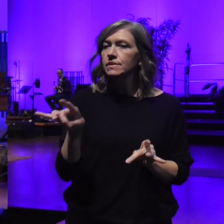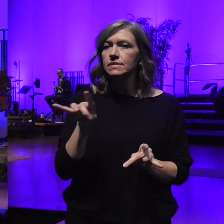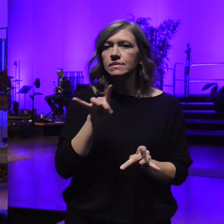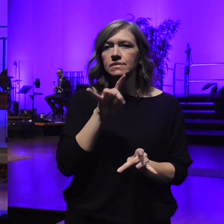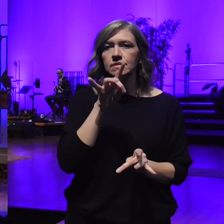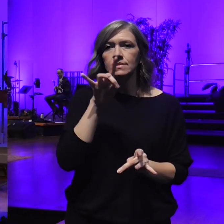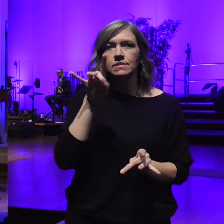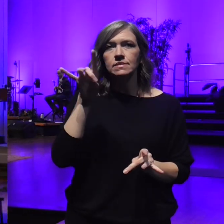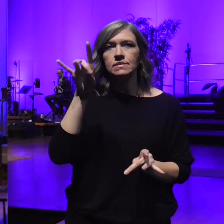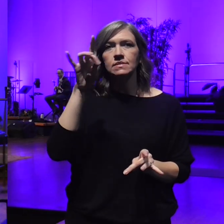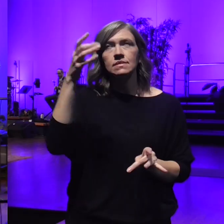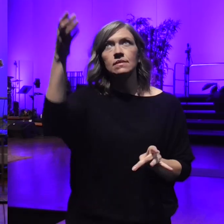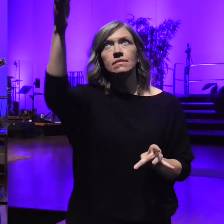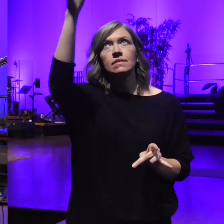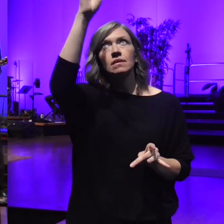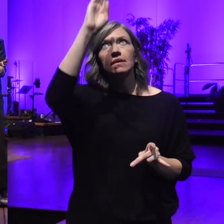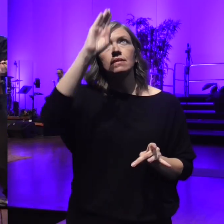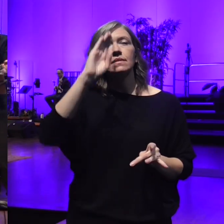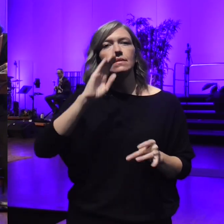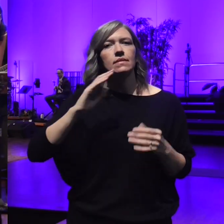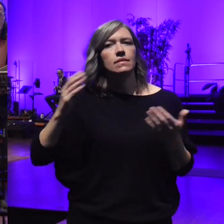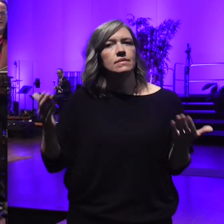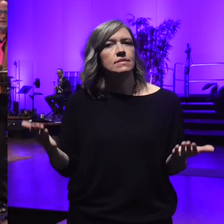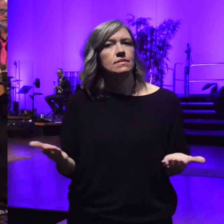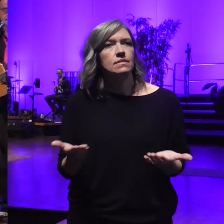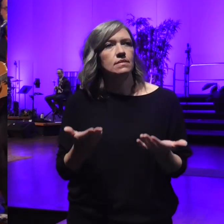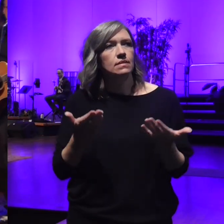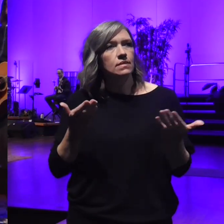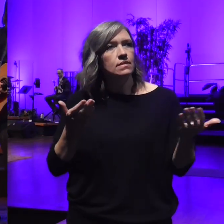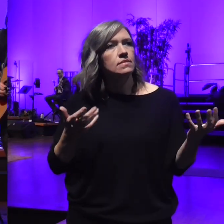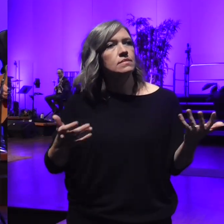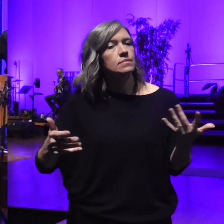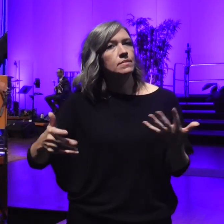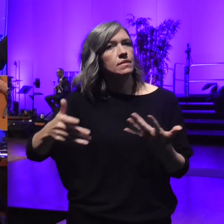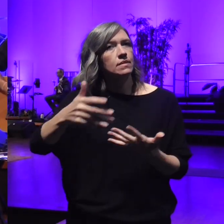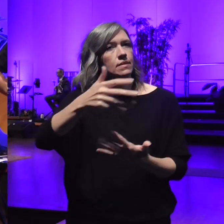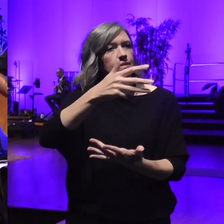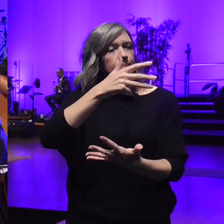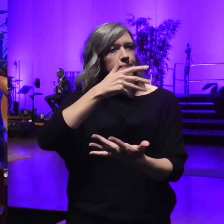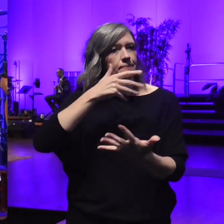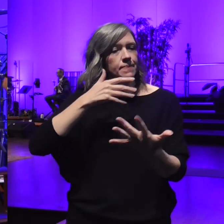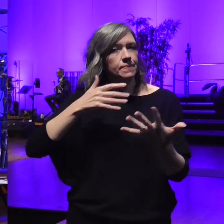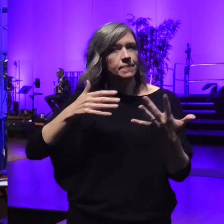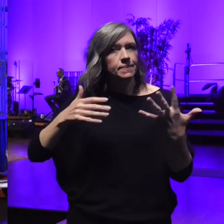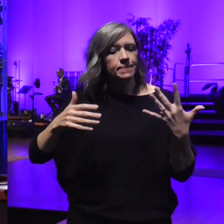Surely the presence of God is in this